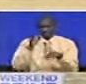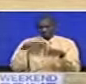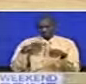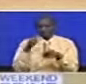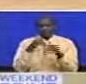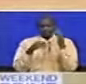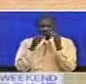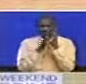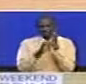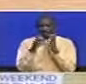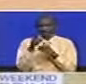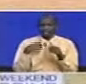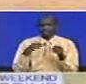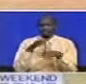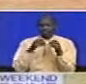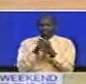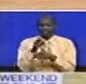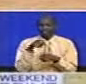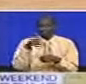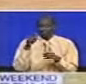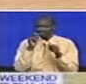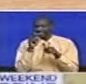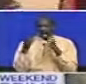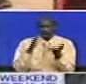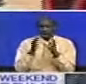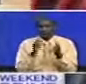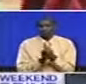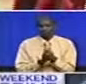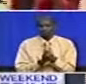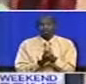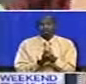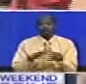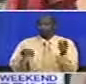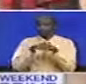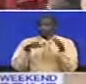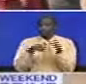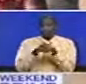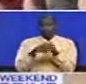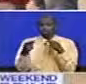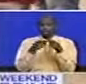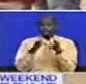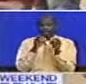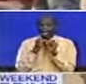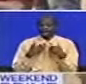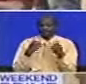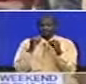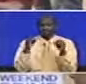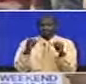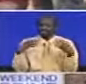it well what needs to be done for one to be on his or her best. Ball in a shortcut. Ball lazima utie